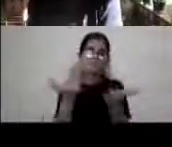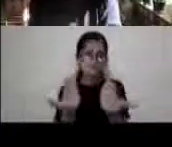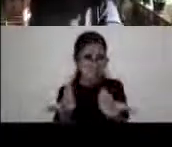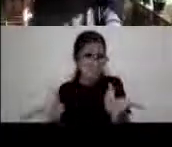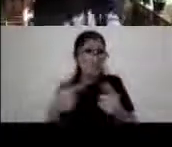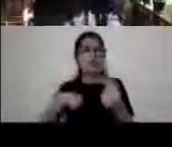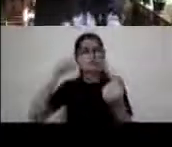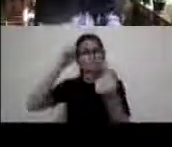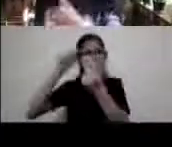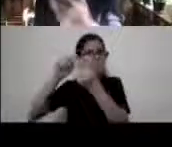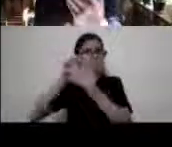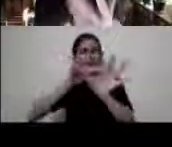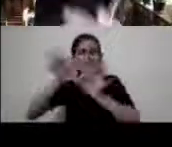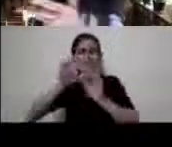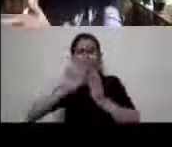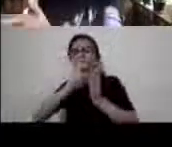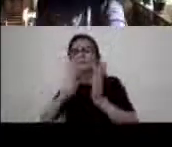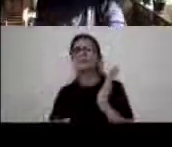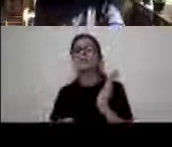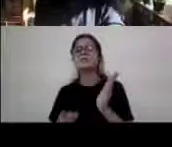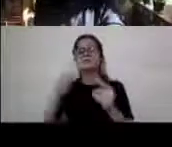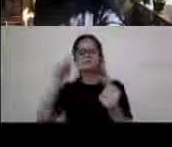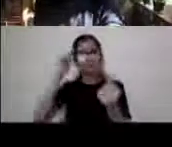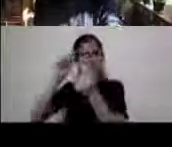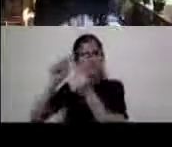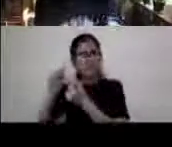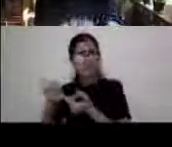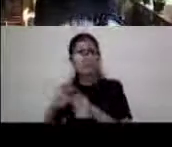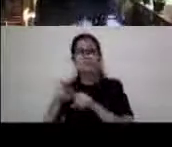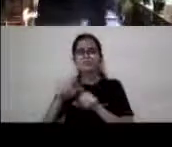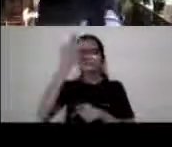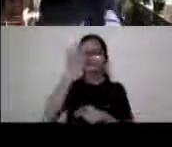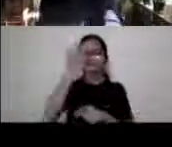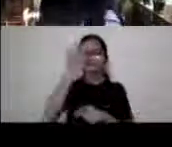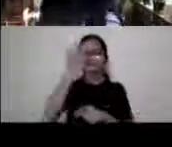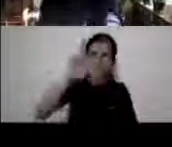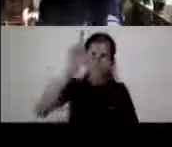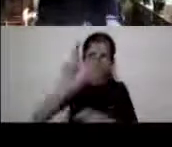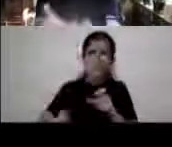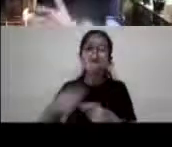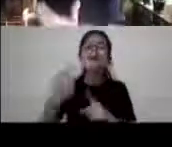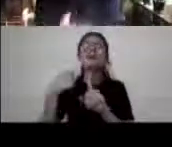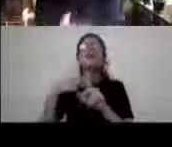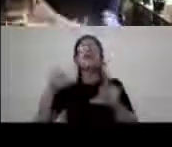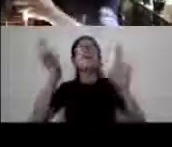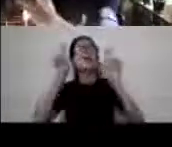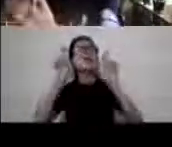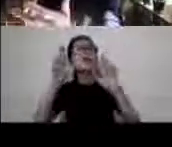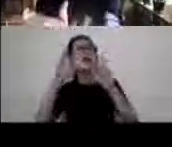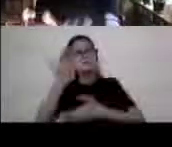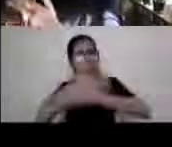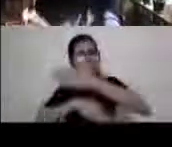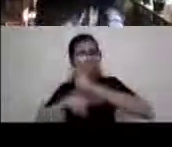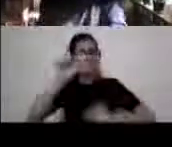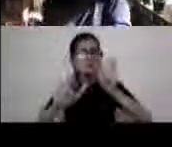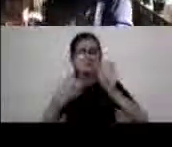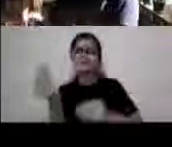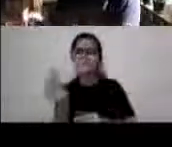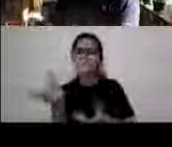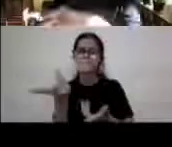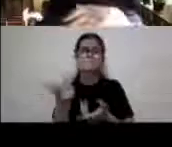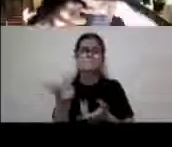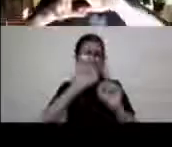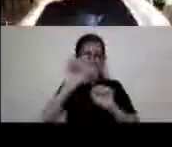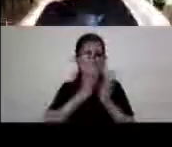goals. For example, partially sighted people are supposed to be able to find each and every